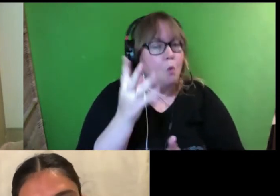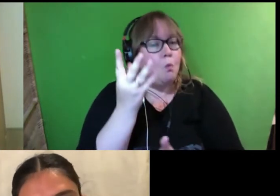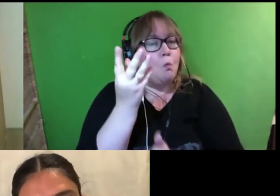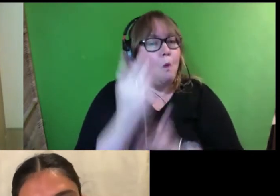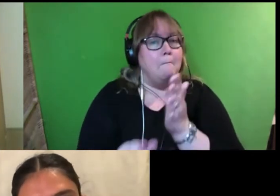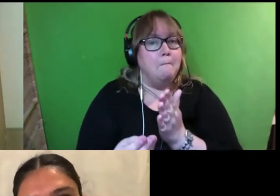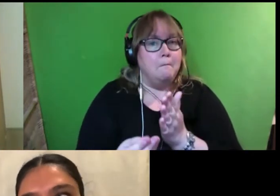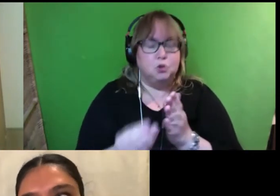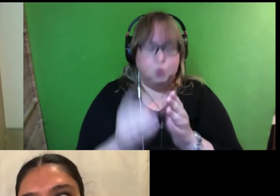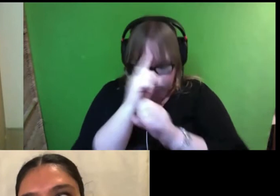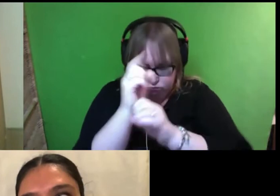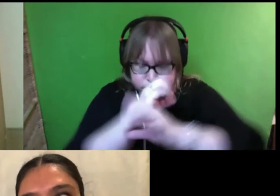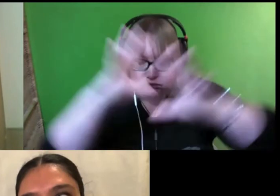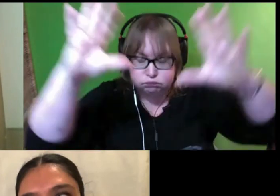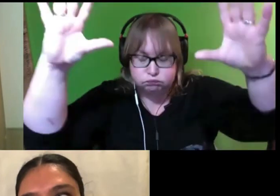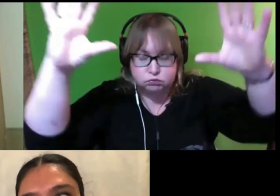before.